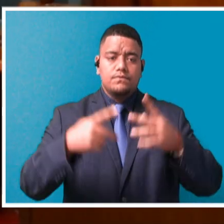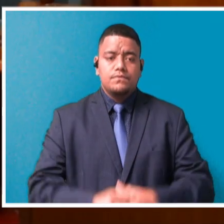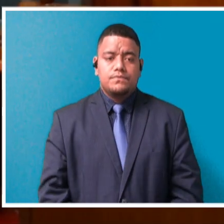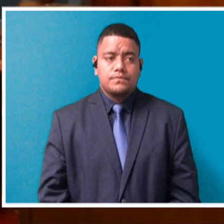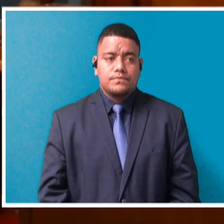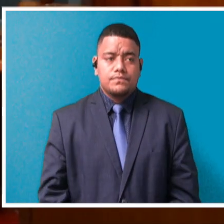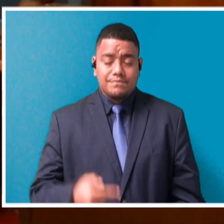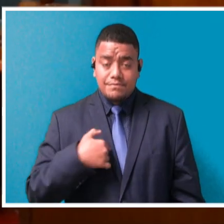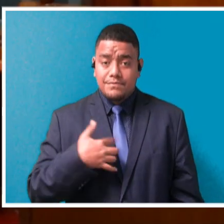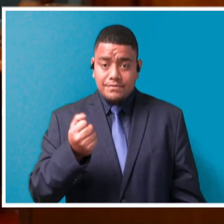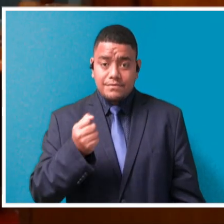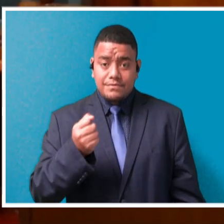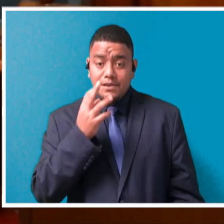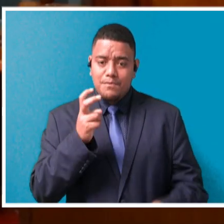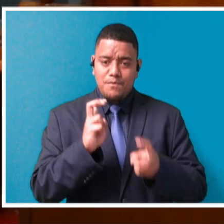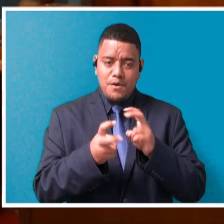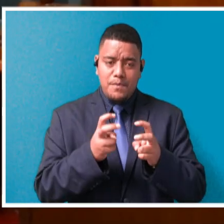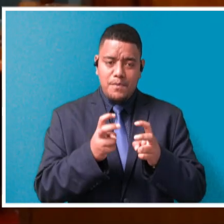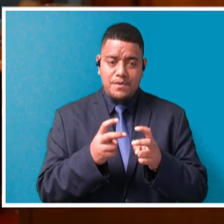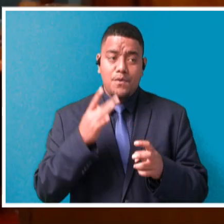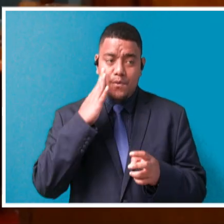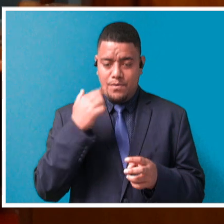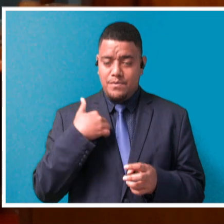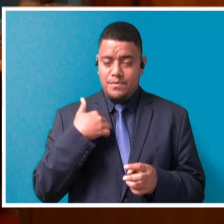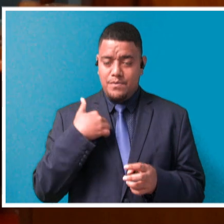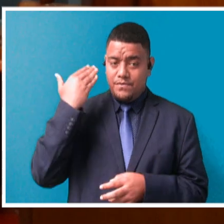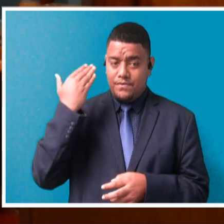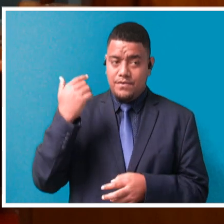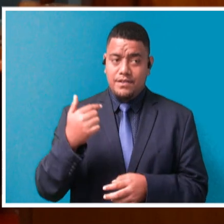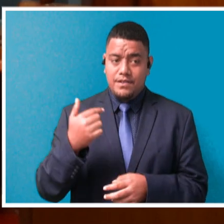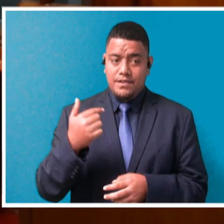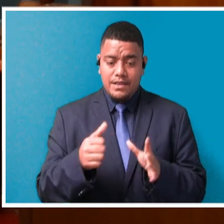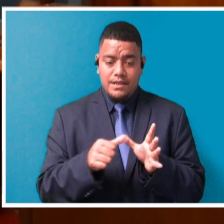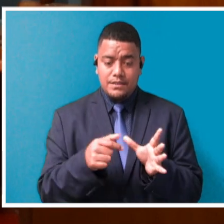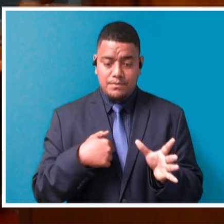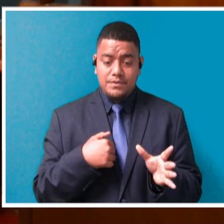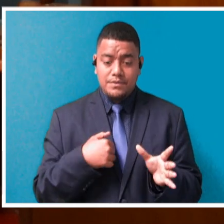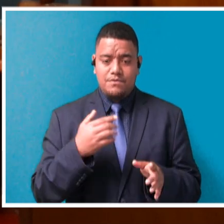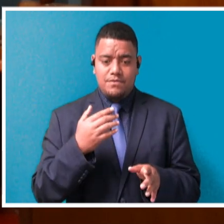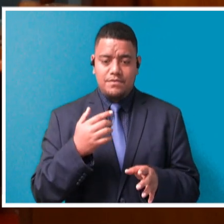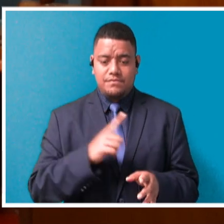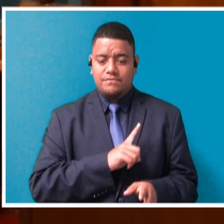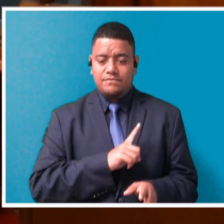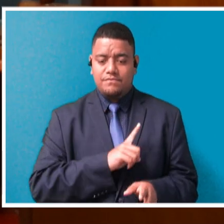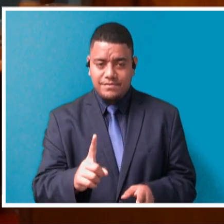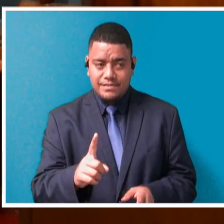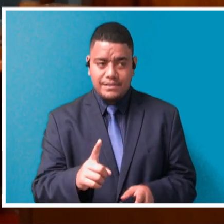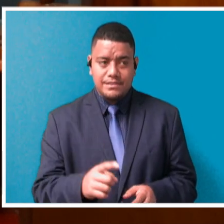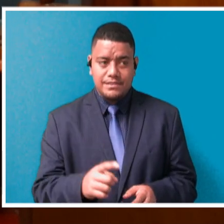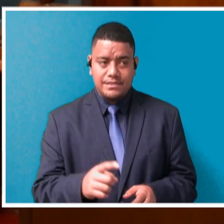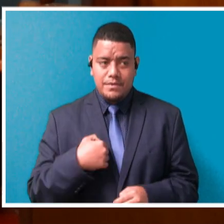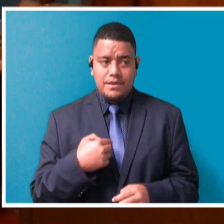bit of a problem during my tenure as a client of the bank. I